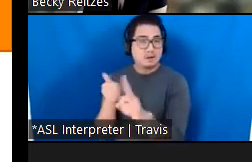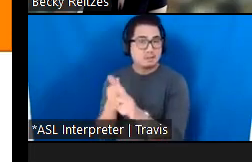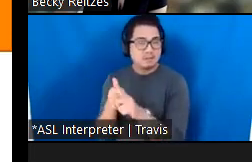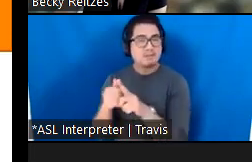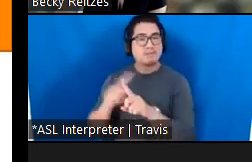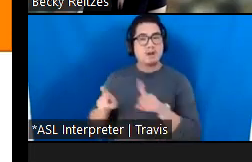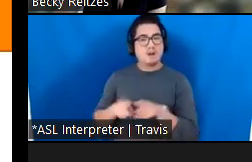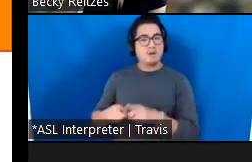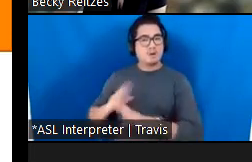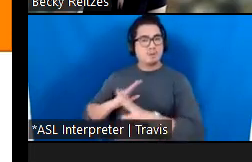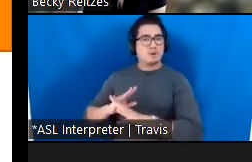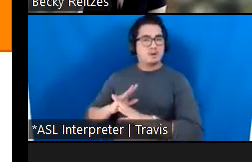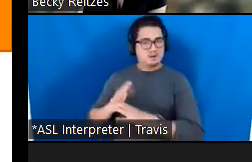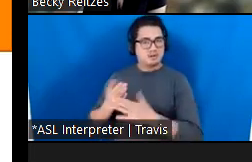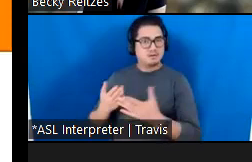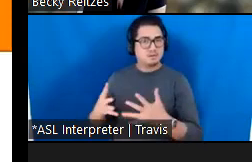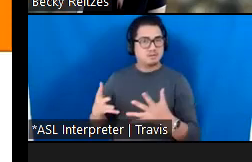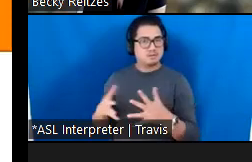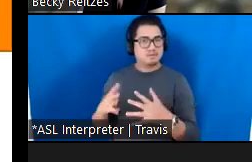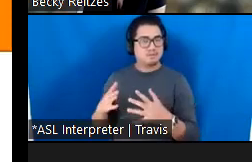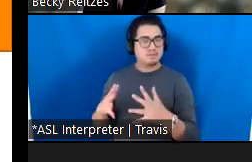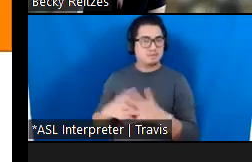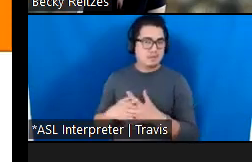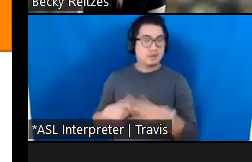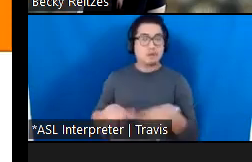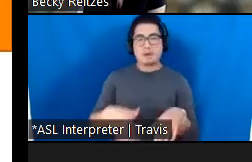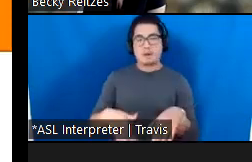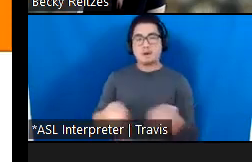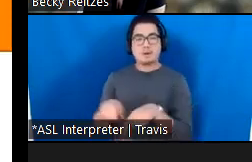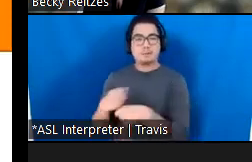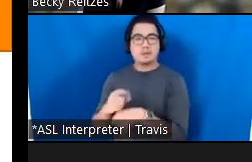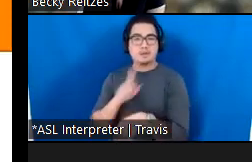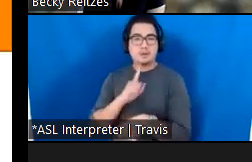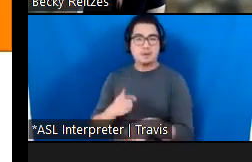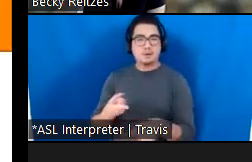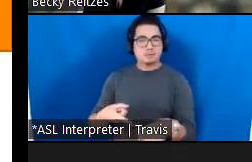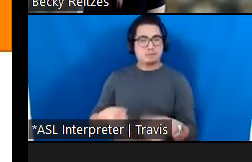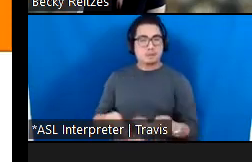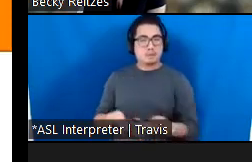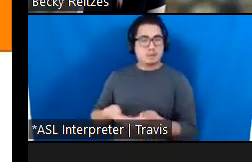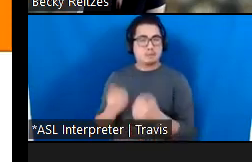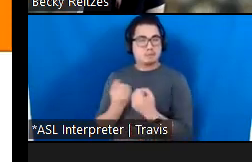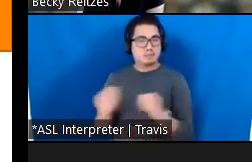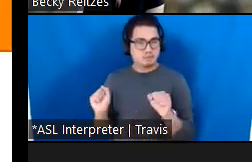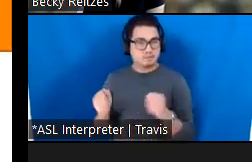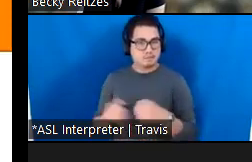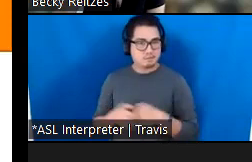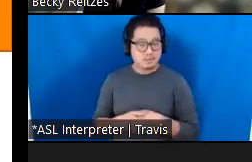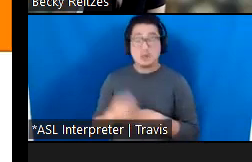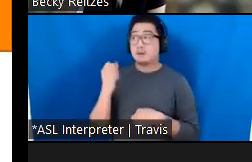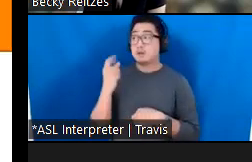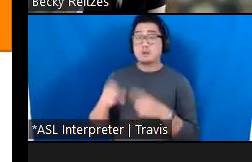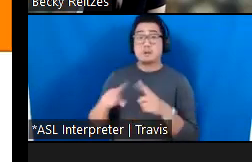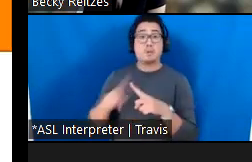their baby after birth. And during the pregnancy, they're passing antibodies and other